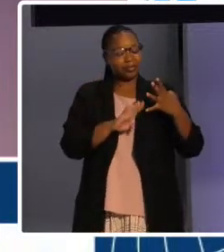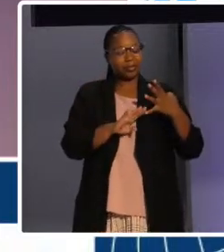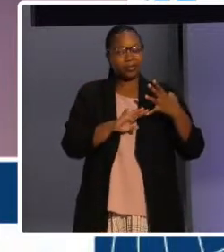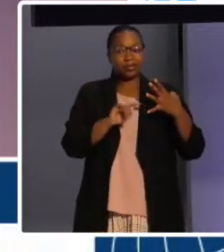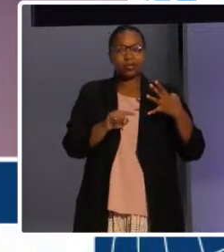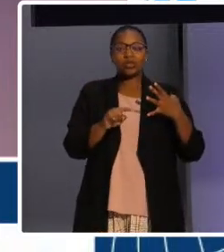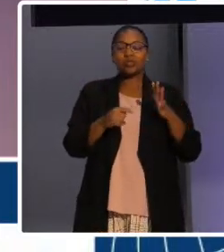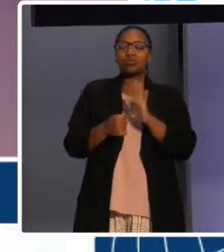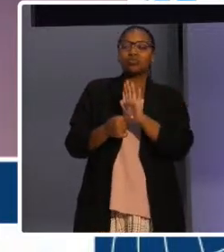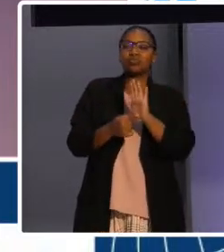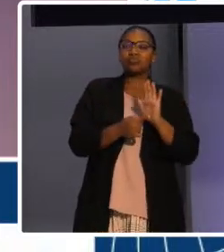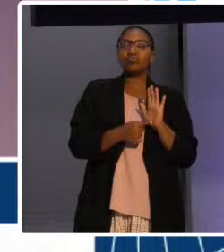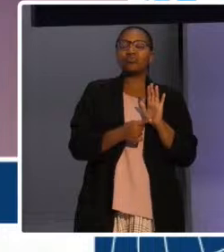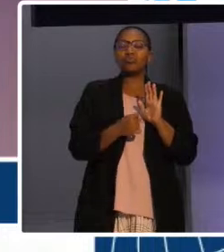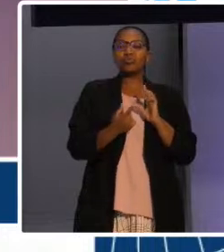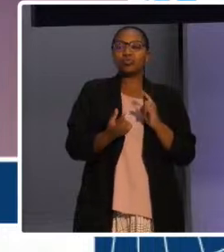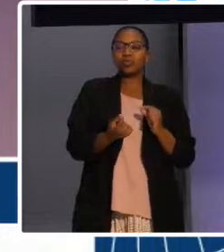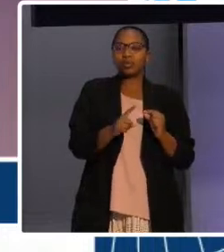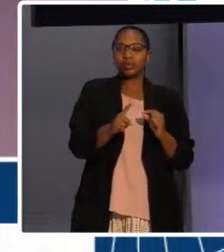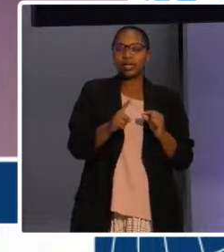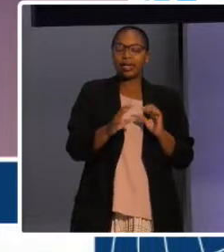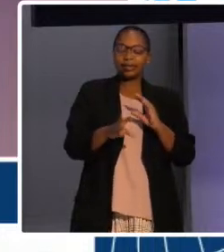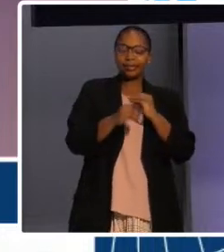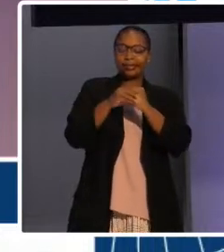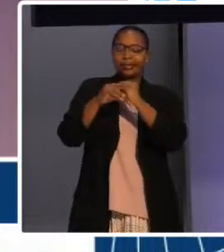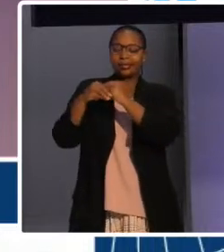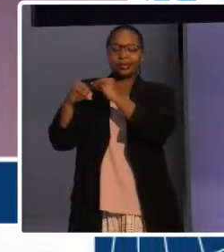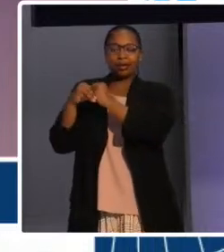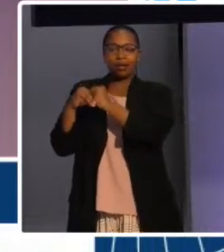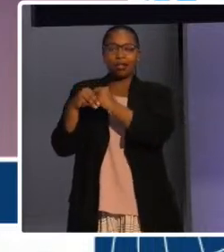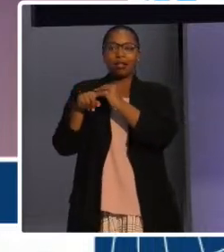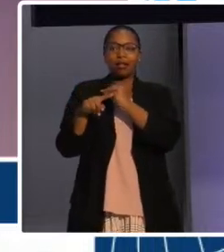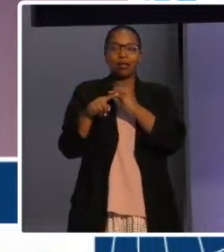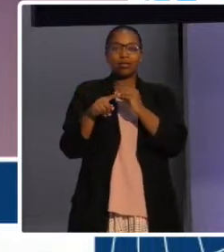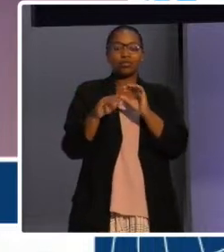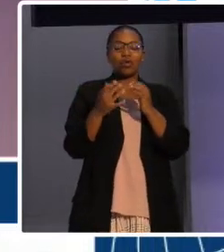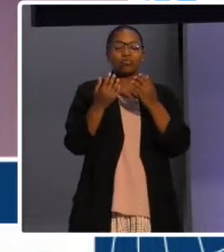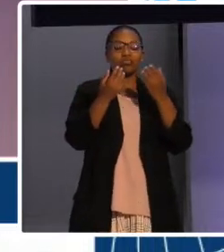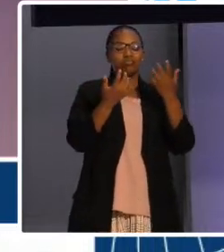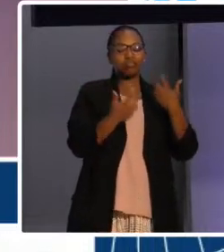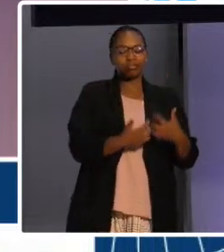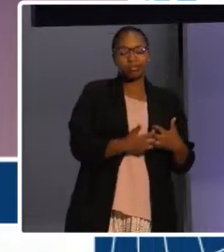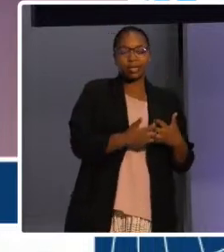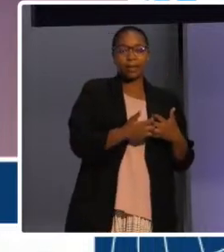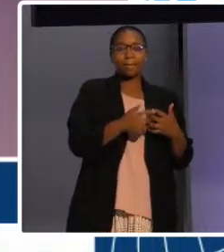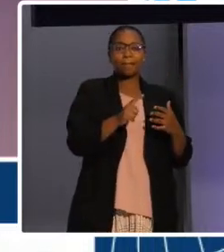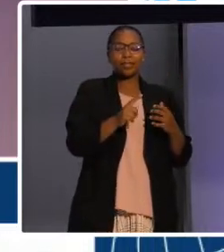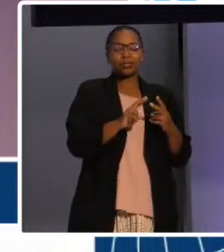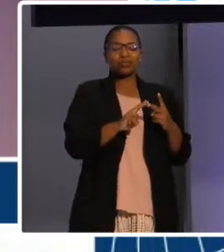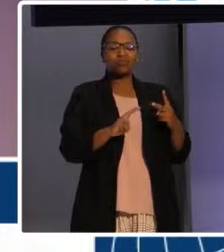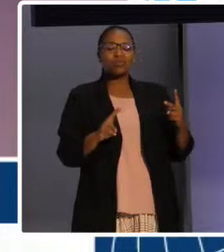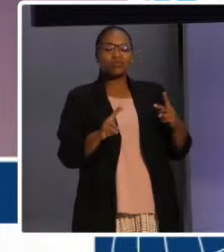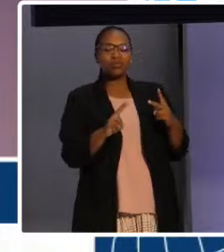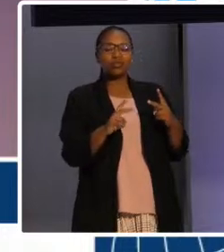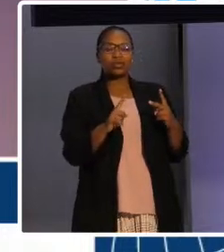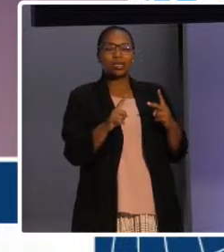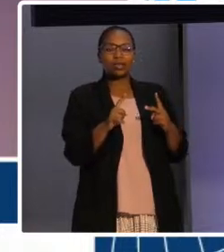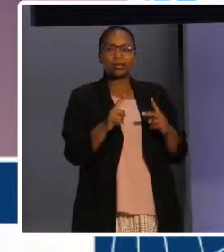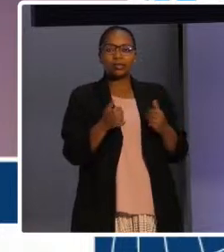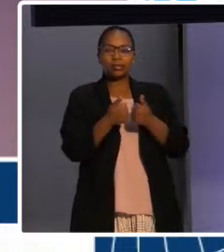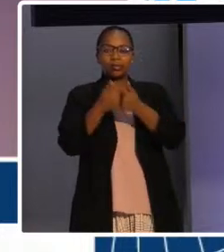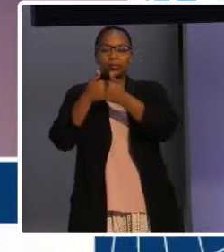constructive mechanisms that complement what already exists through various EMBs in partnership with